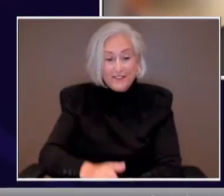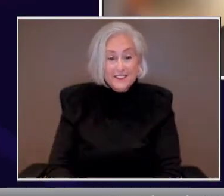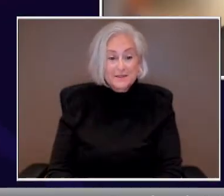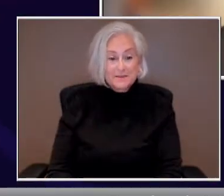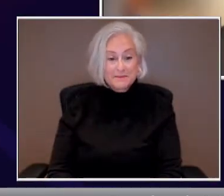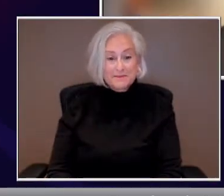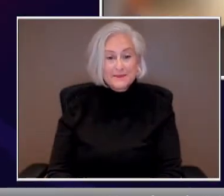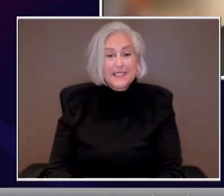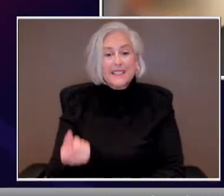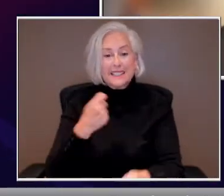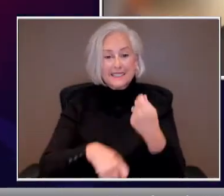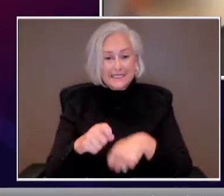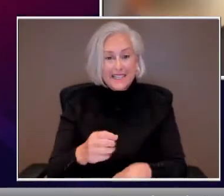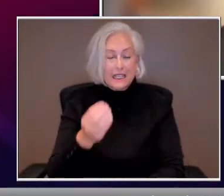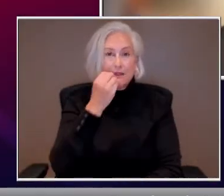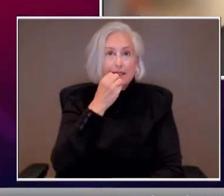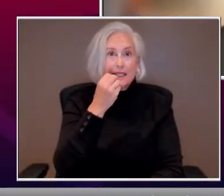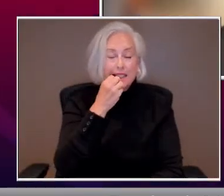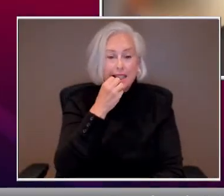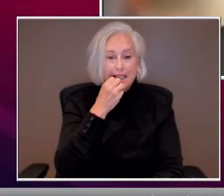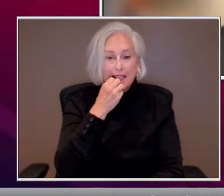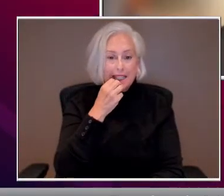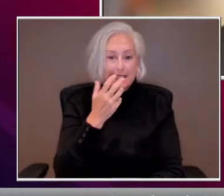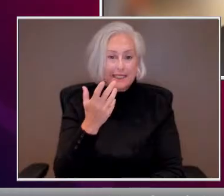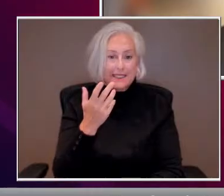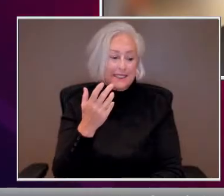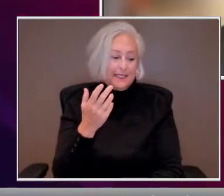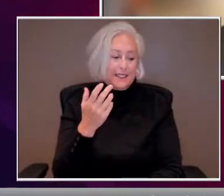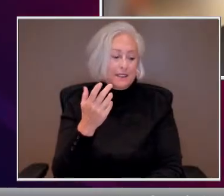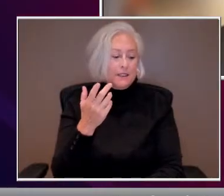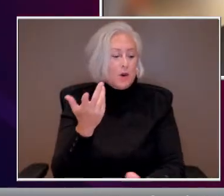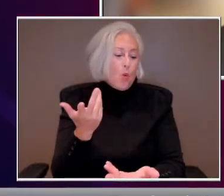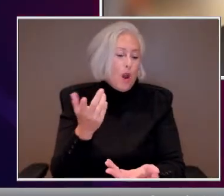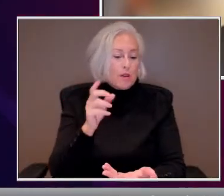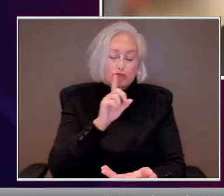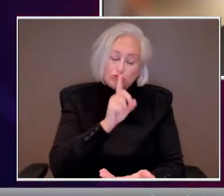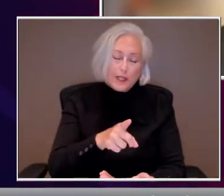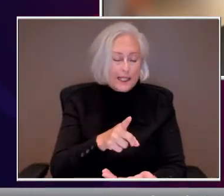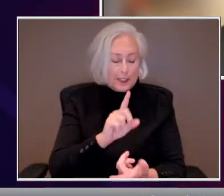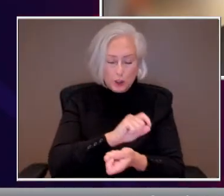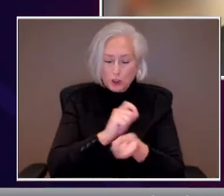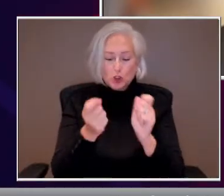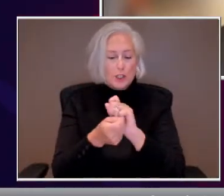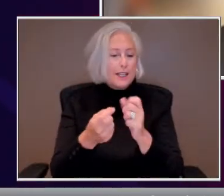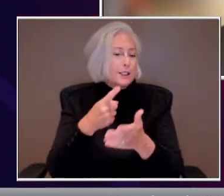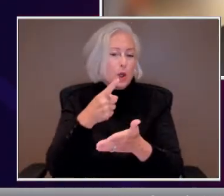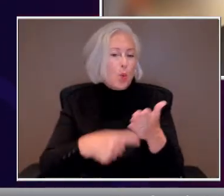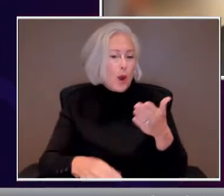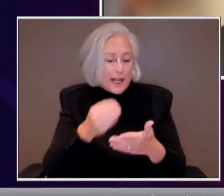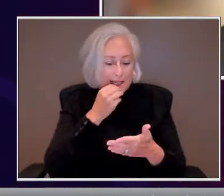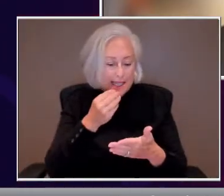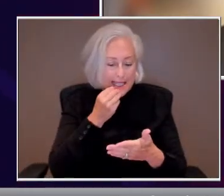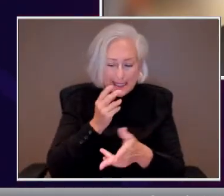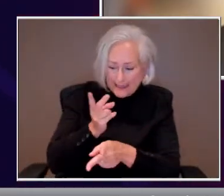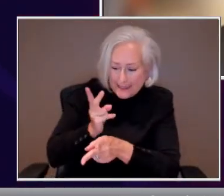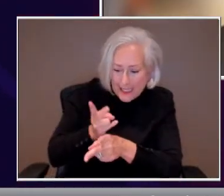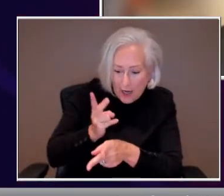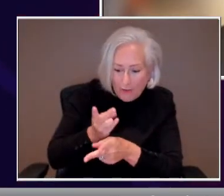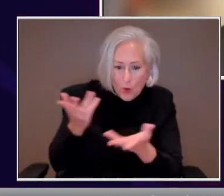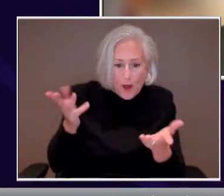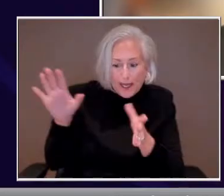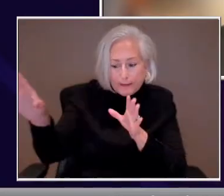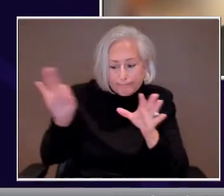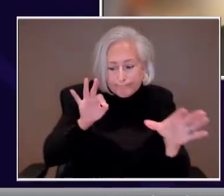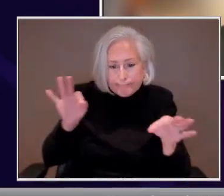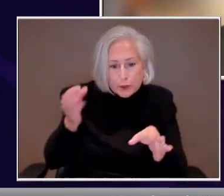instead of eating you know, changing his eating habits for one thing, and, you know, watching what he eats. So, you know, and it's up to